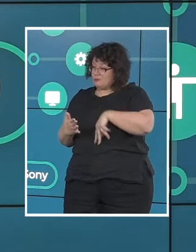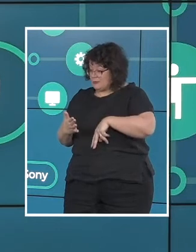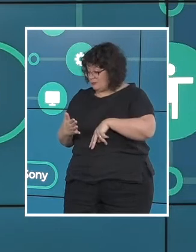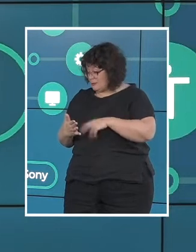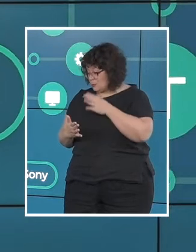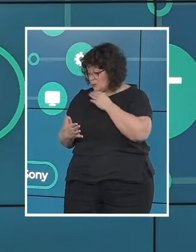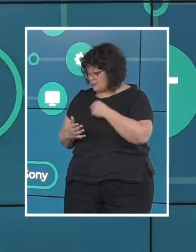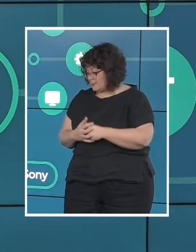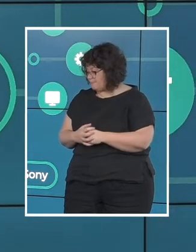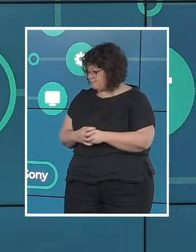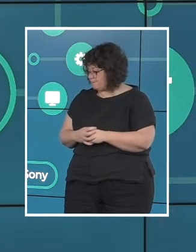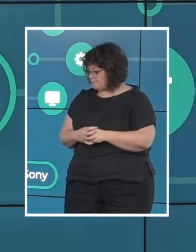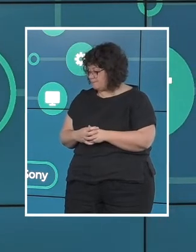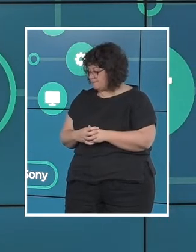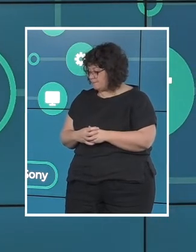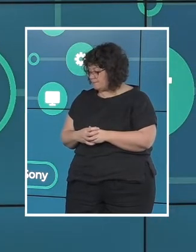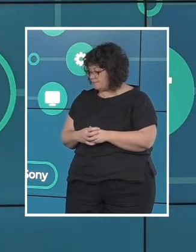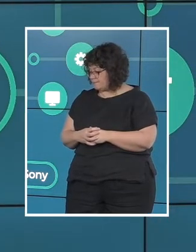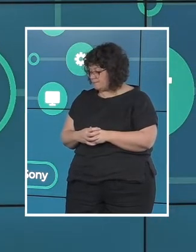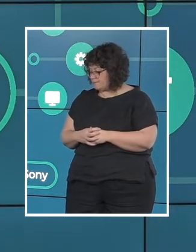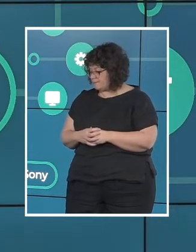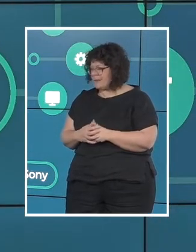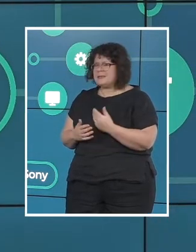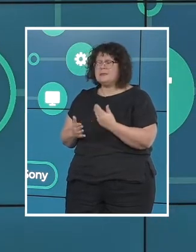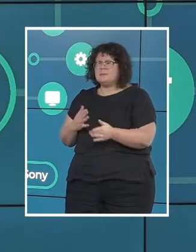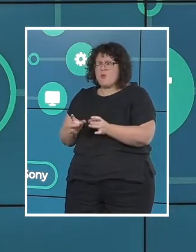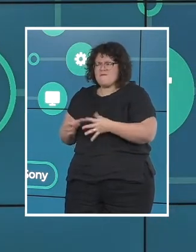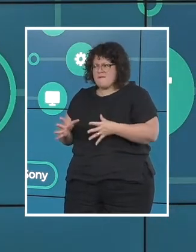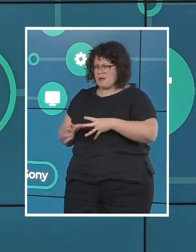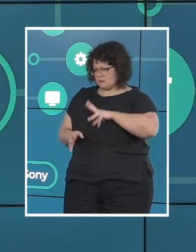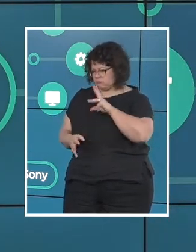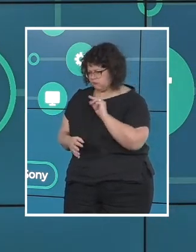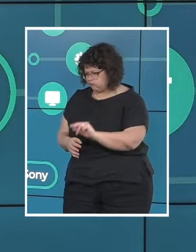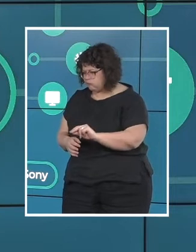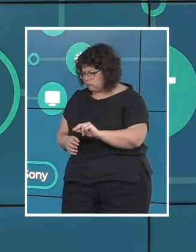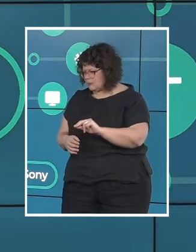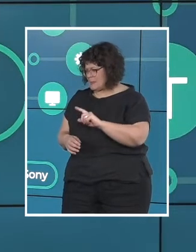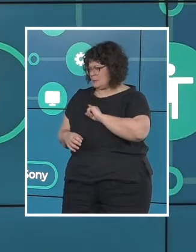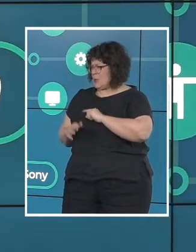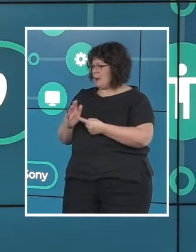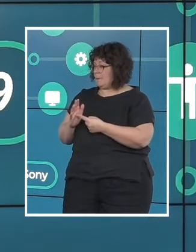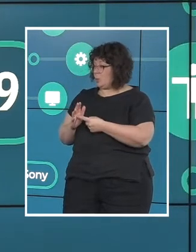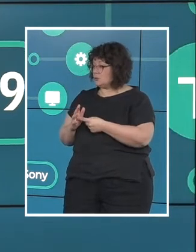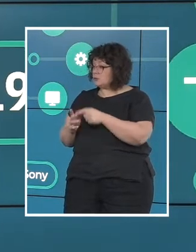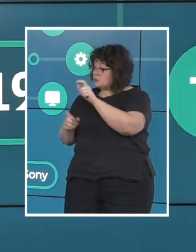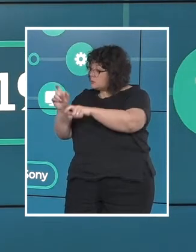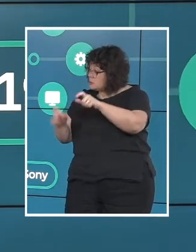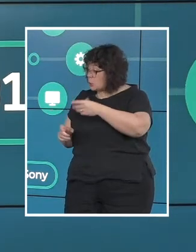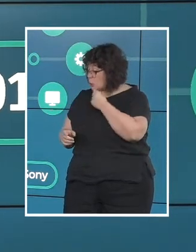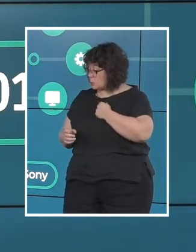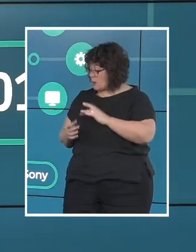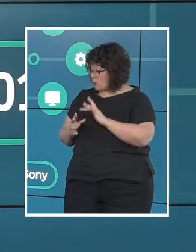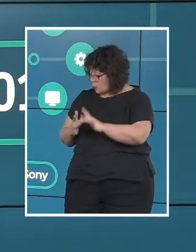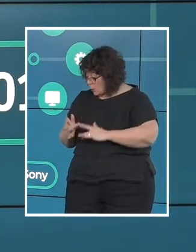And so that's why it's so important that when users come to our websites and apps with assistive technology, that it's a flawless experience,